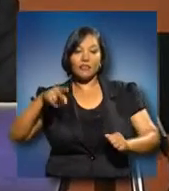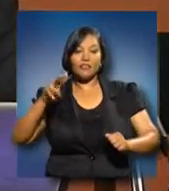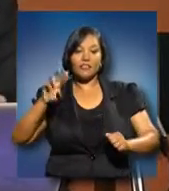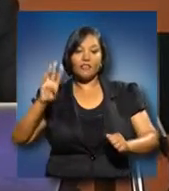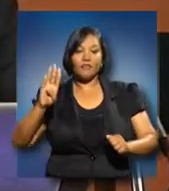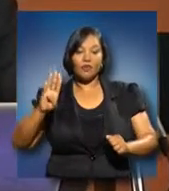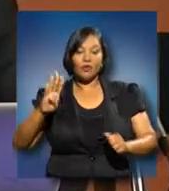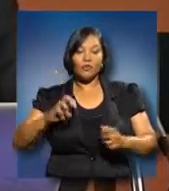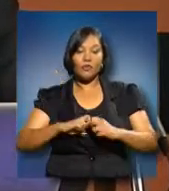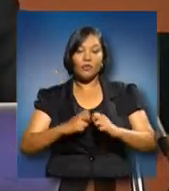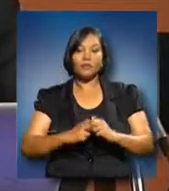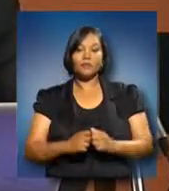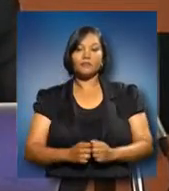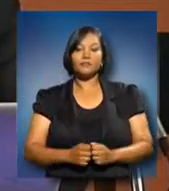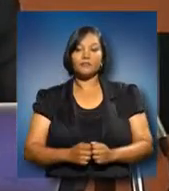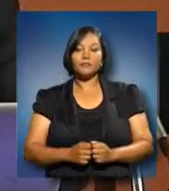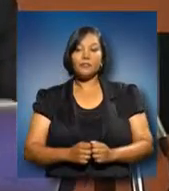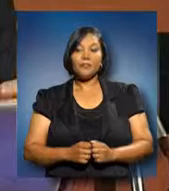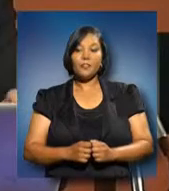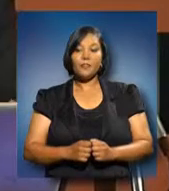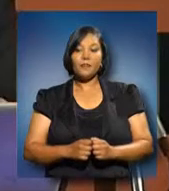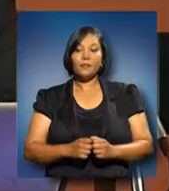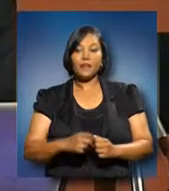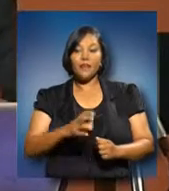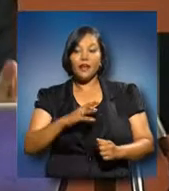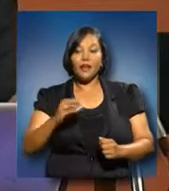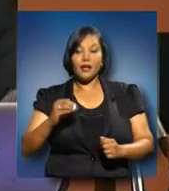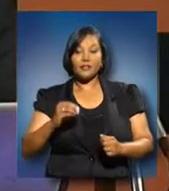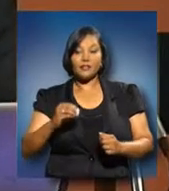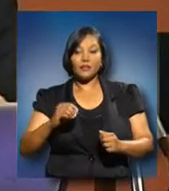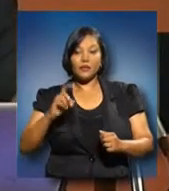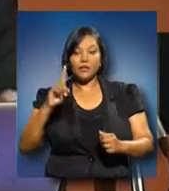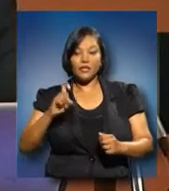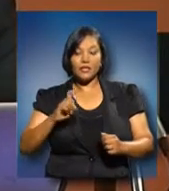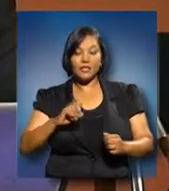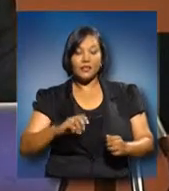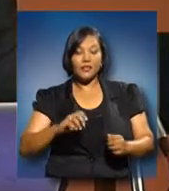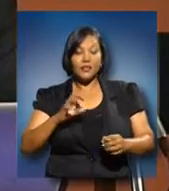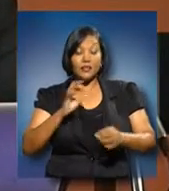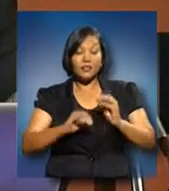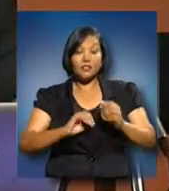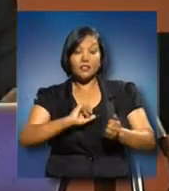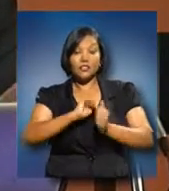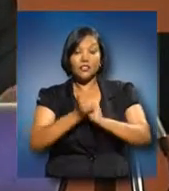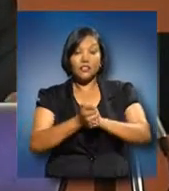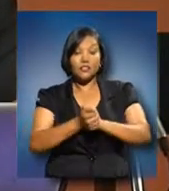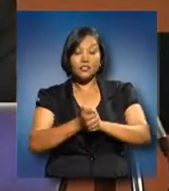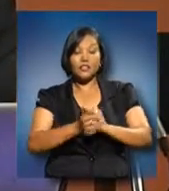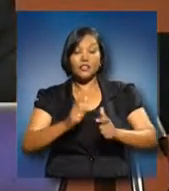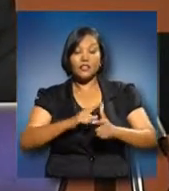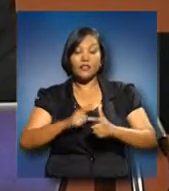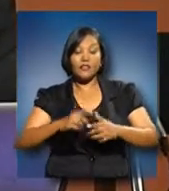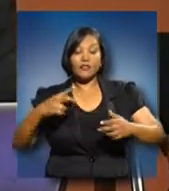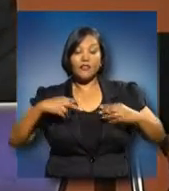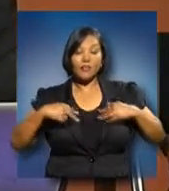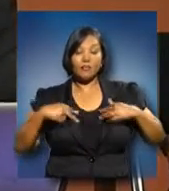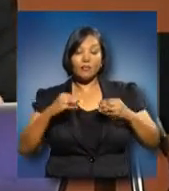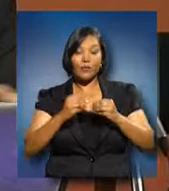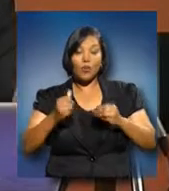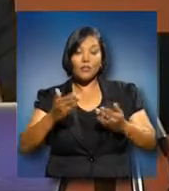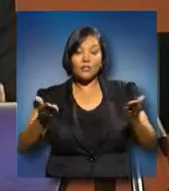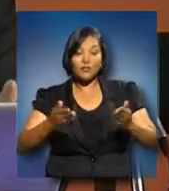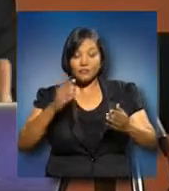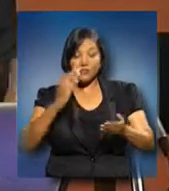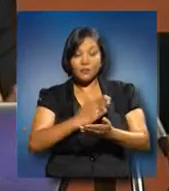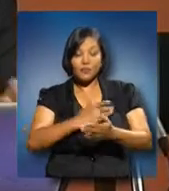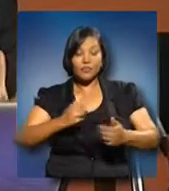IP addresses and making possible the deployment of new services which benefit the whole of society.